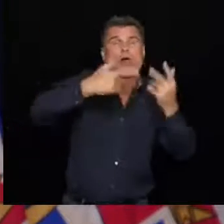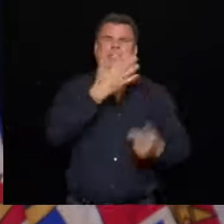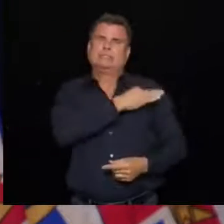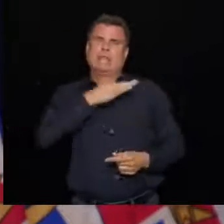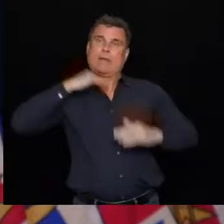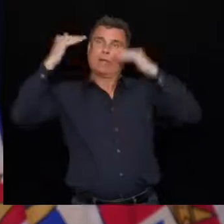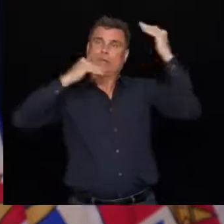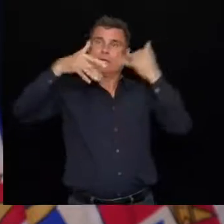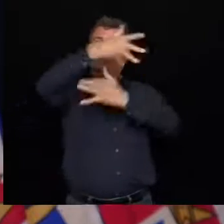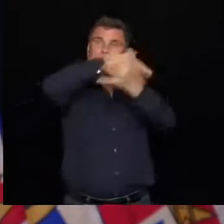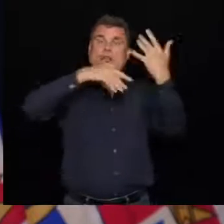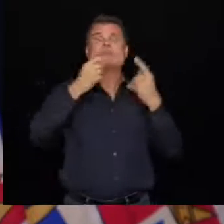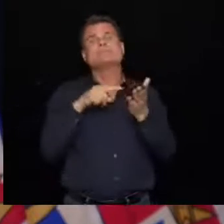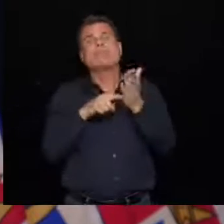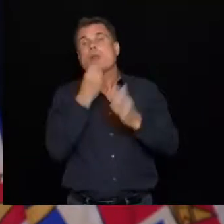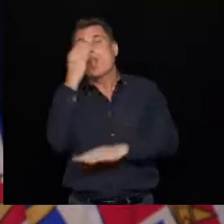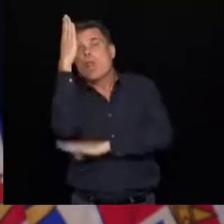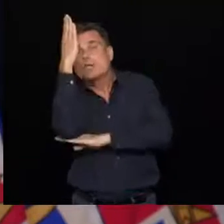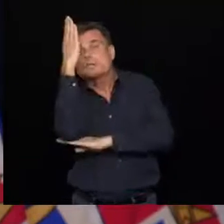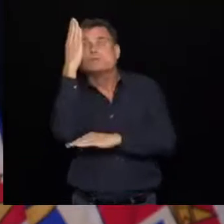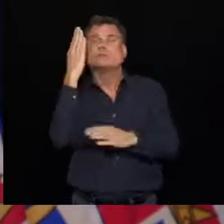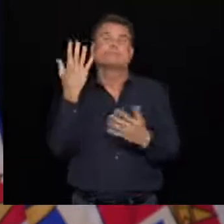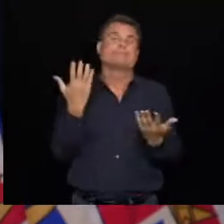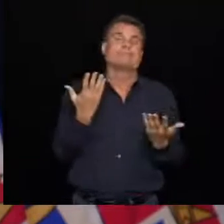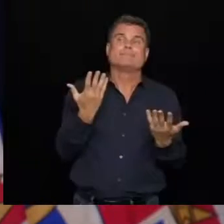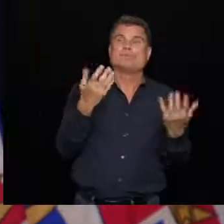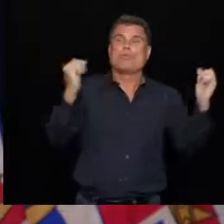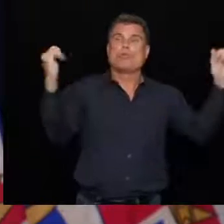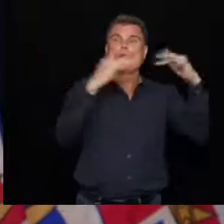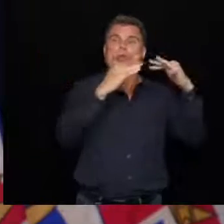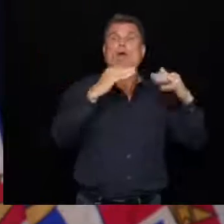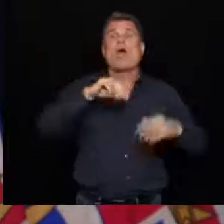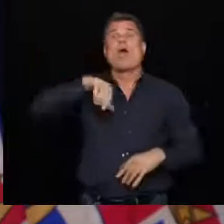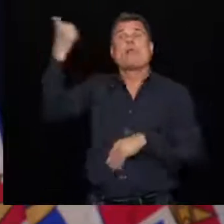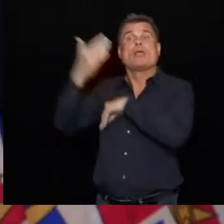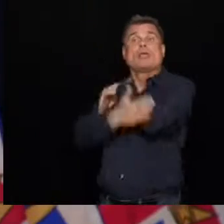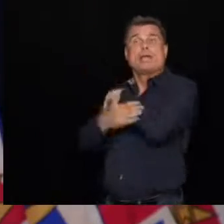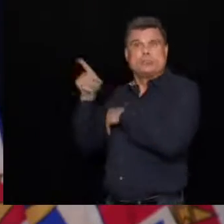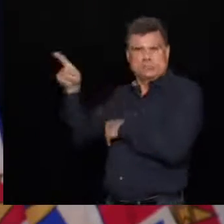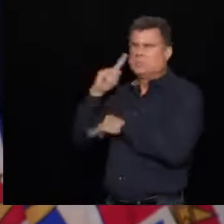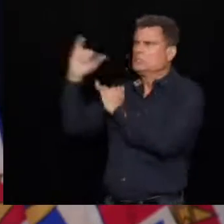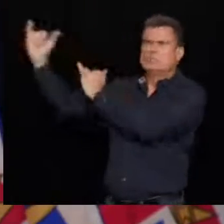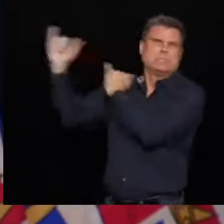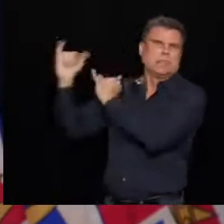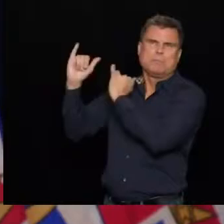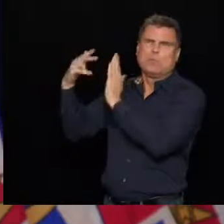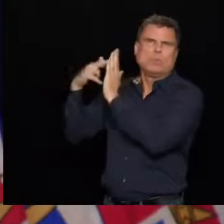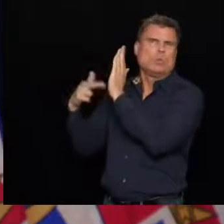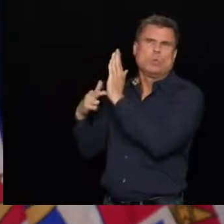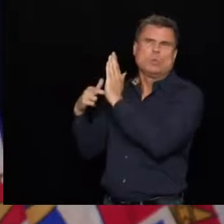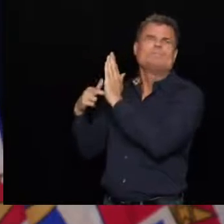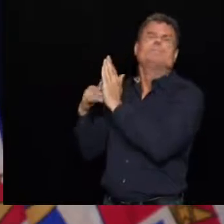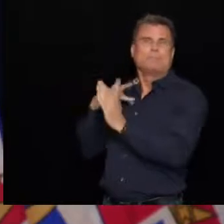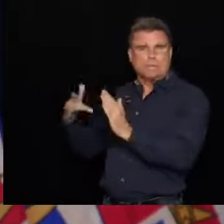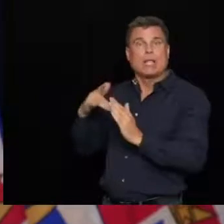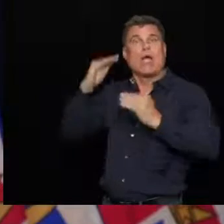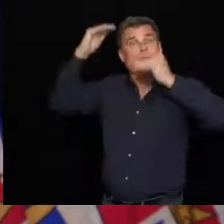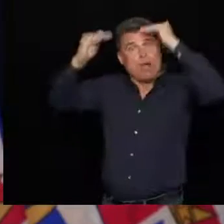as well, where those can lead to exposure events, and that all of those people would have to self-isolate and